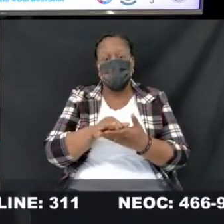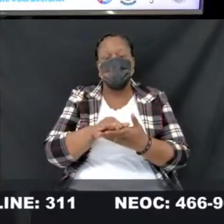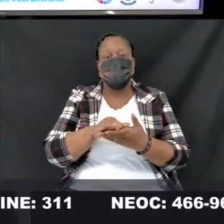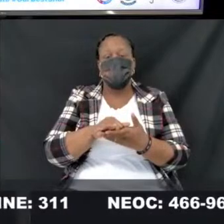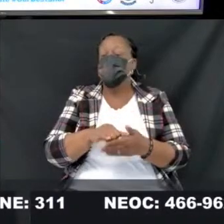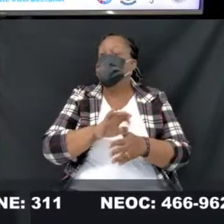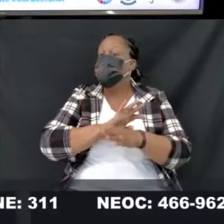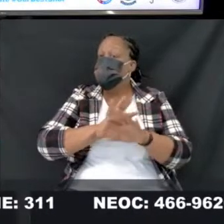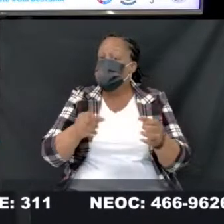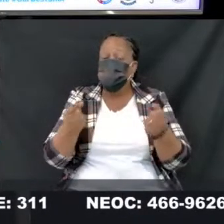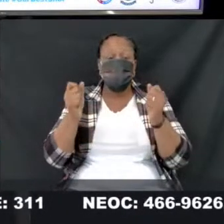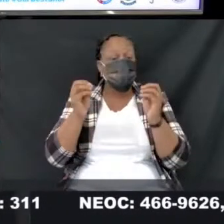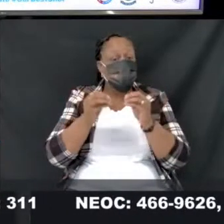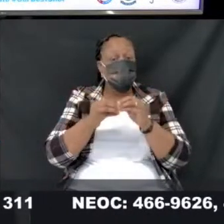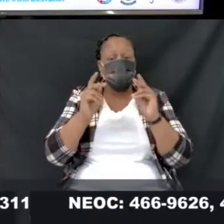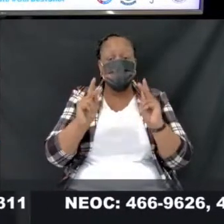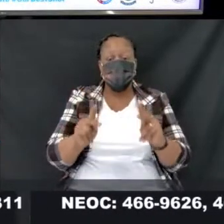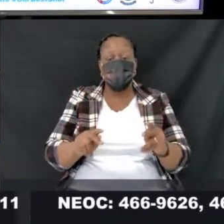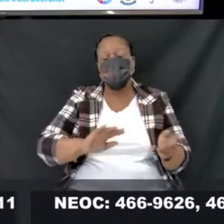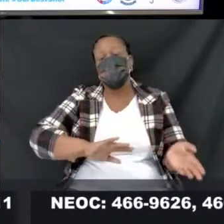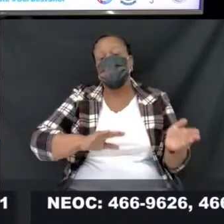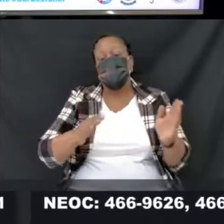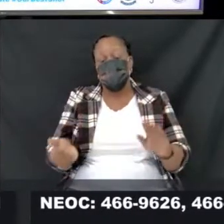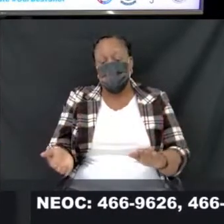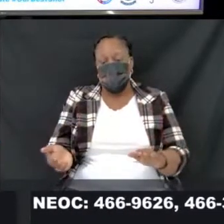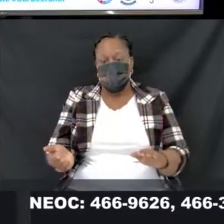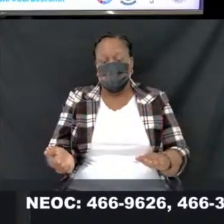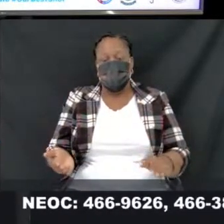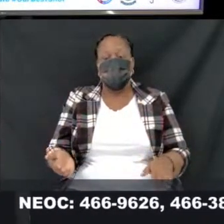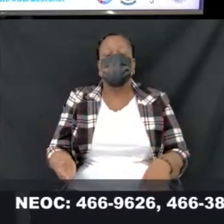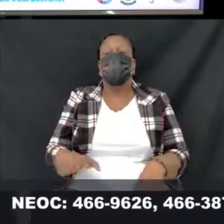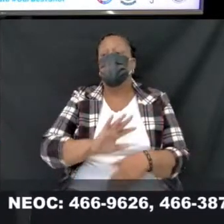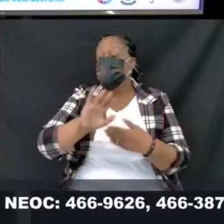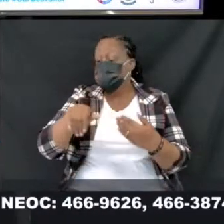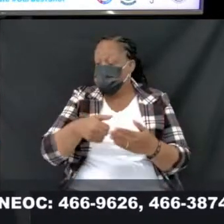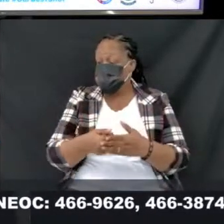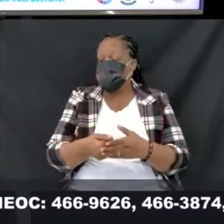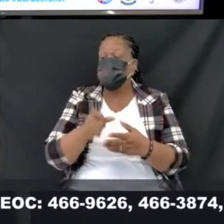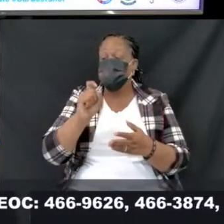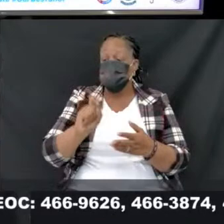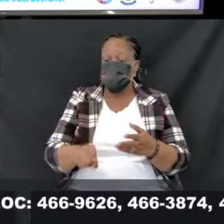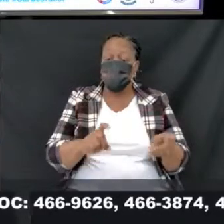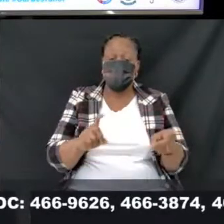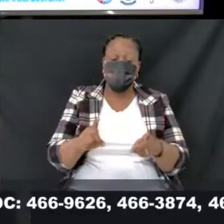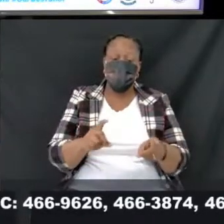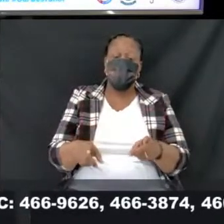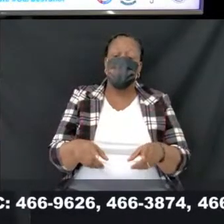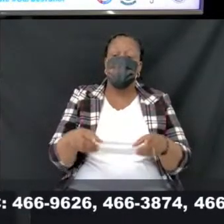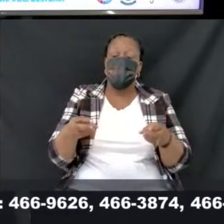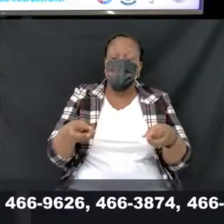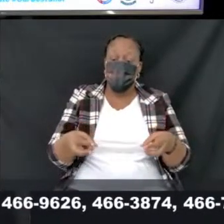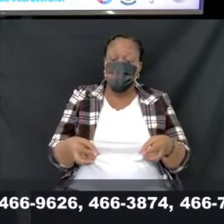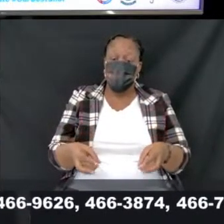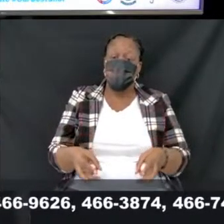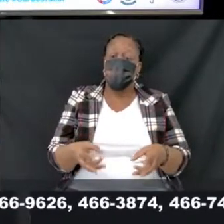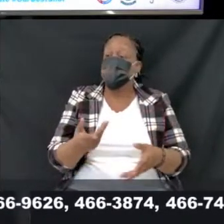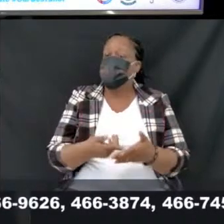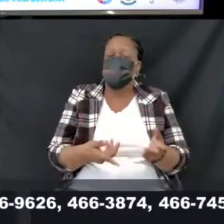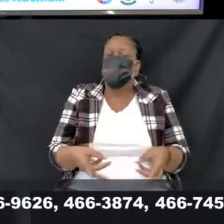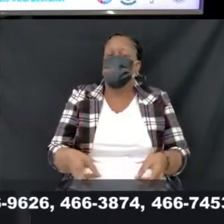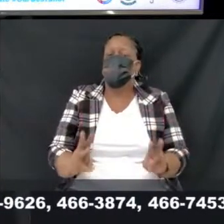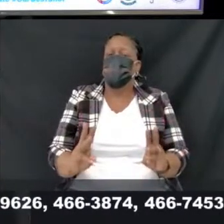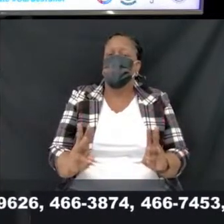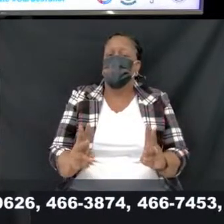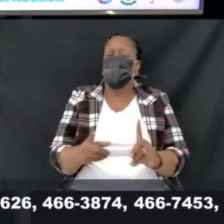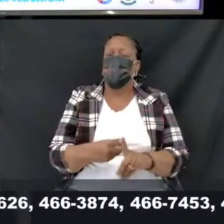anyone. We have the tools to change that individually and collectively. So what is the way forward? The way